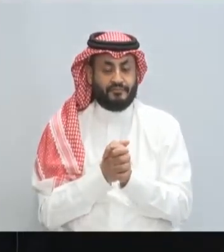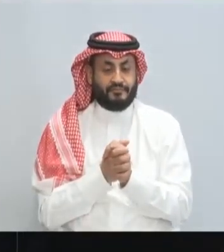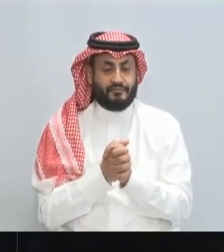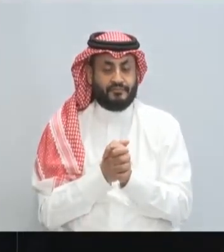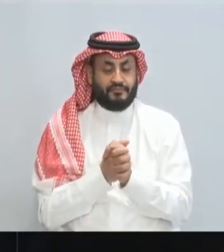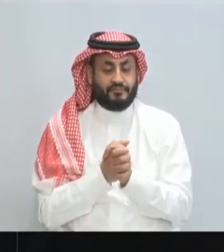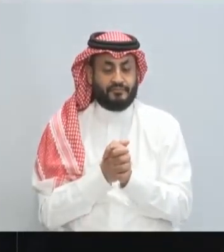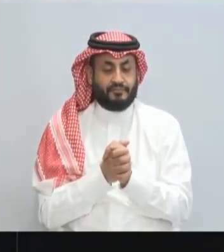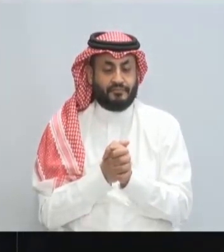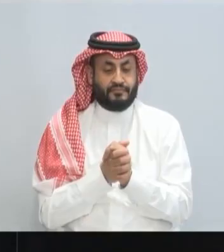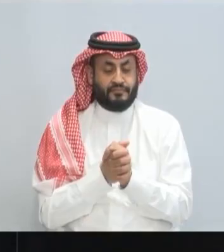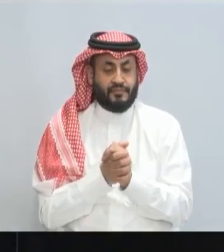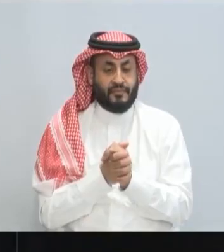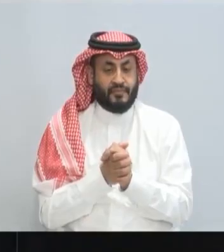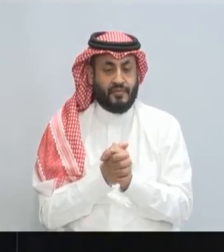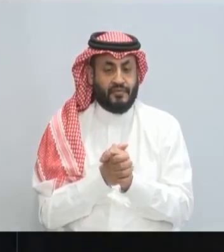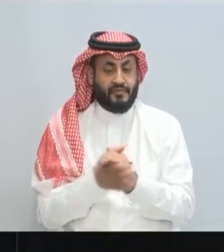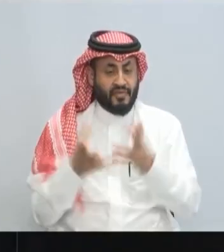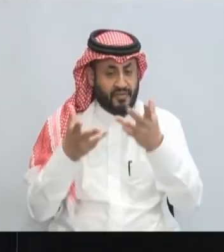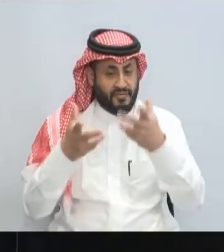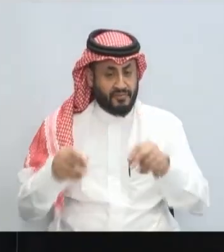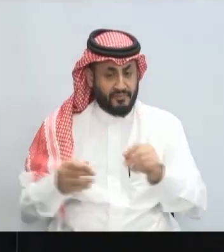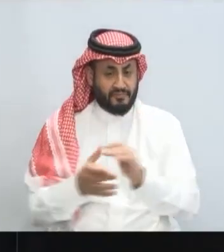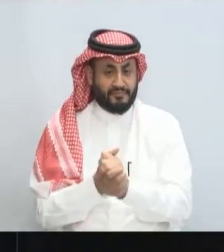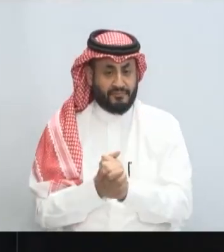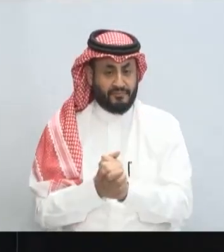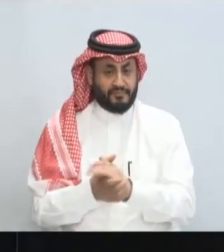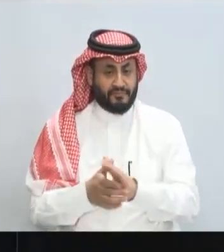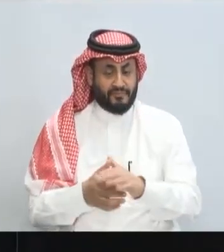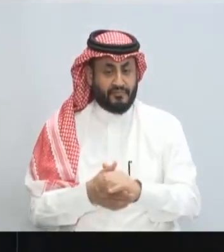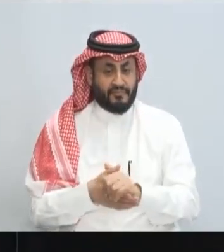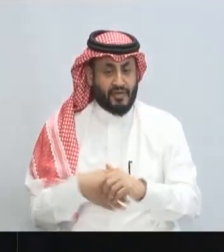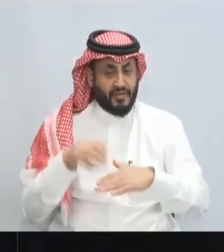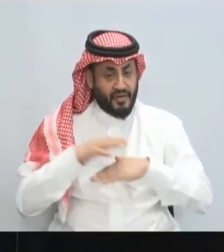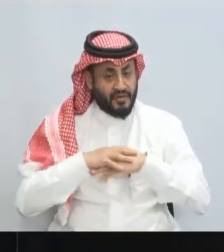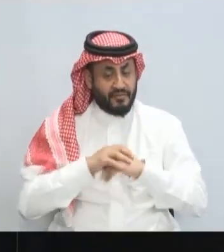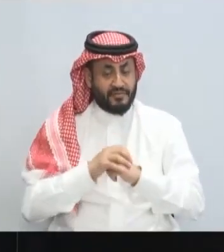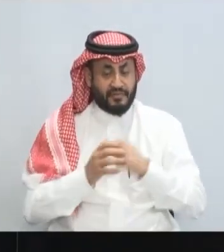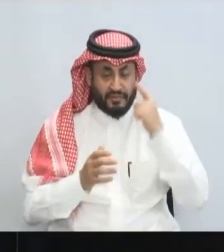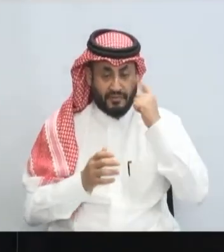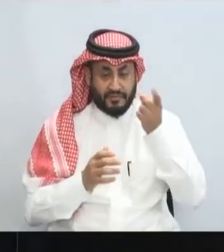we have reached the end of our lesson. Thank you very much for watching, and I'll see you next time.